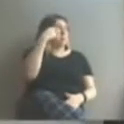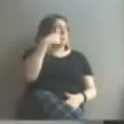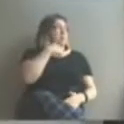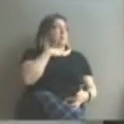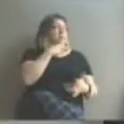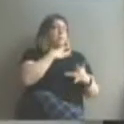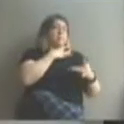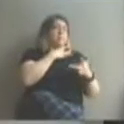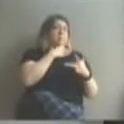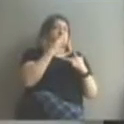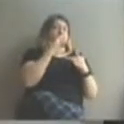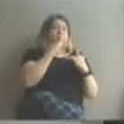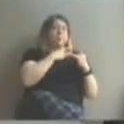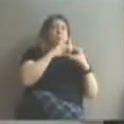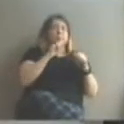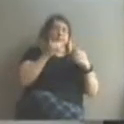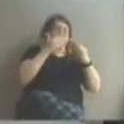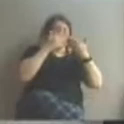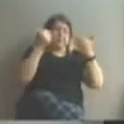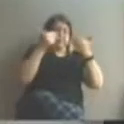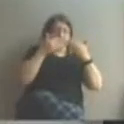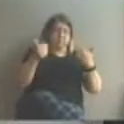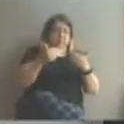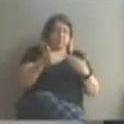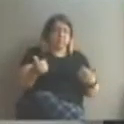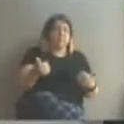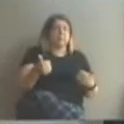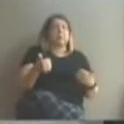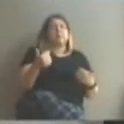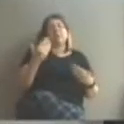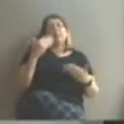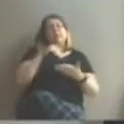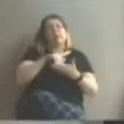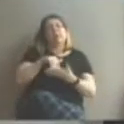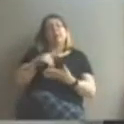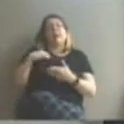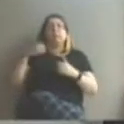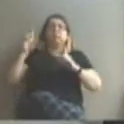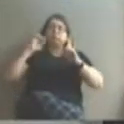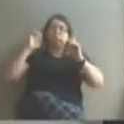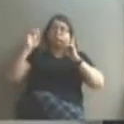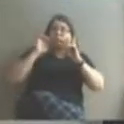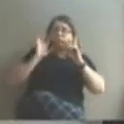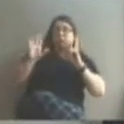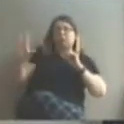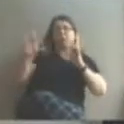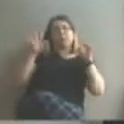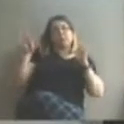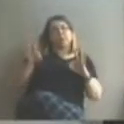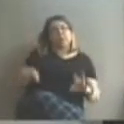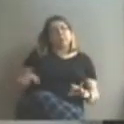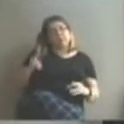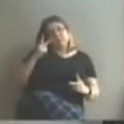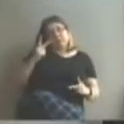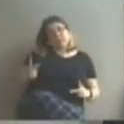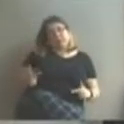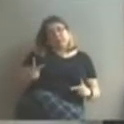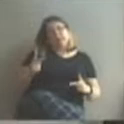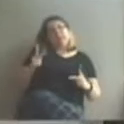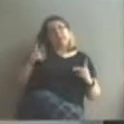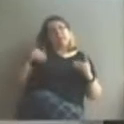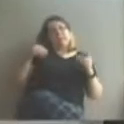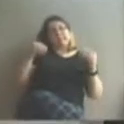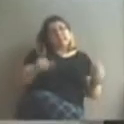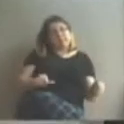question as to, you know, maybe we can section some things out. But as I said, listening to everyone's explanation of this and seeing that there are certain efficiencies to